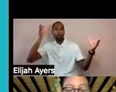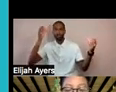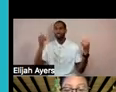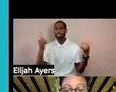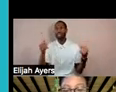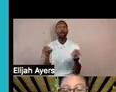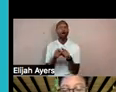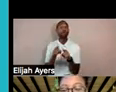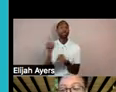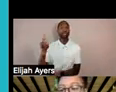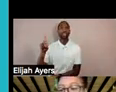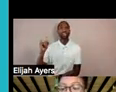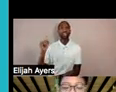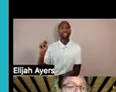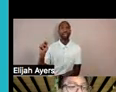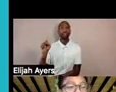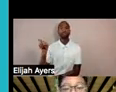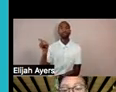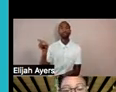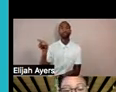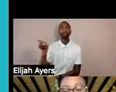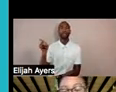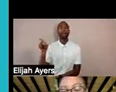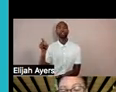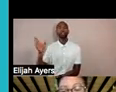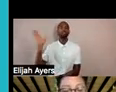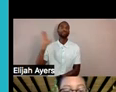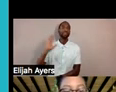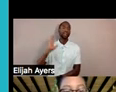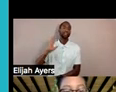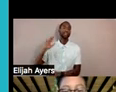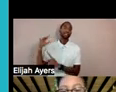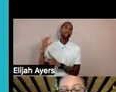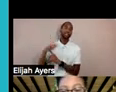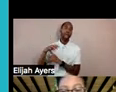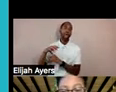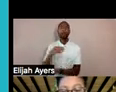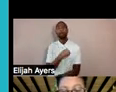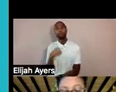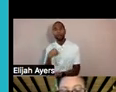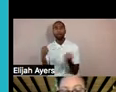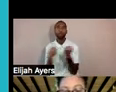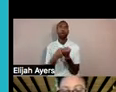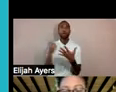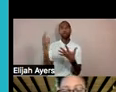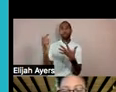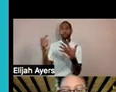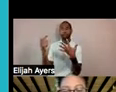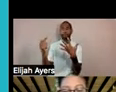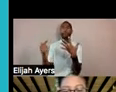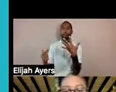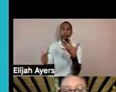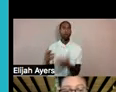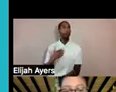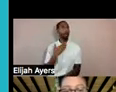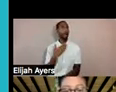beloved DJN legacy person, a member, supporter, all the things. So we're glad that